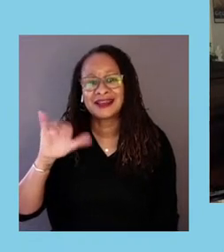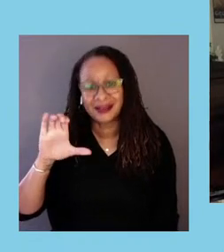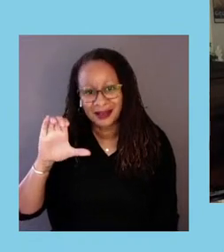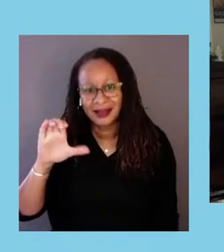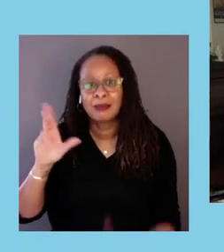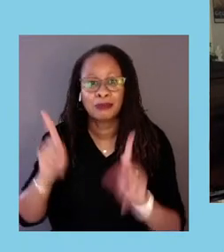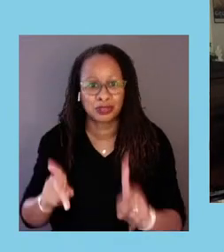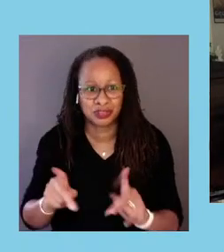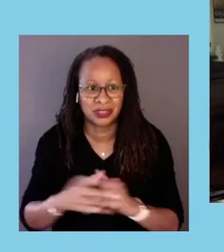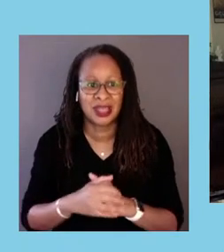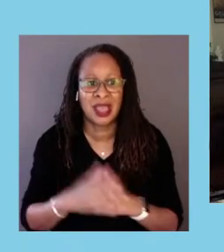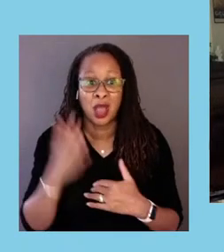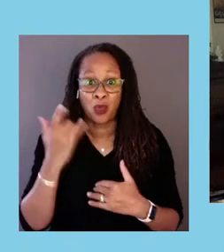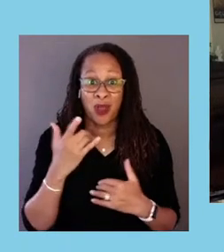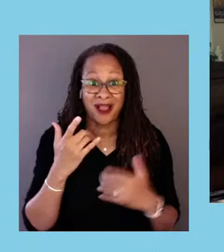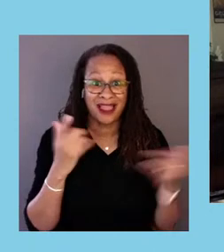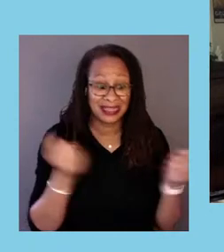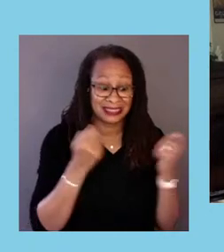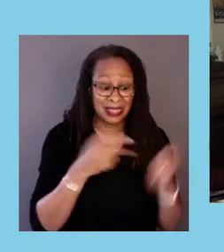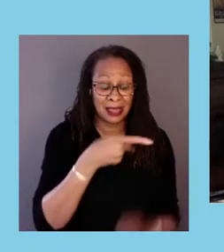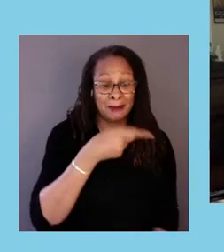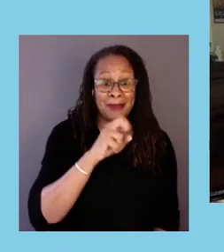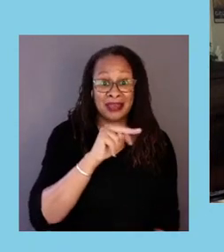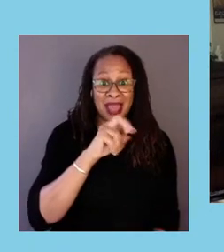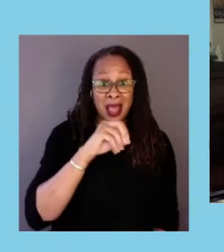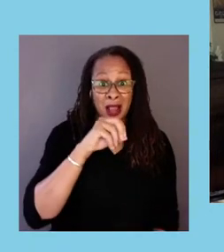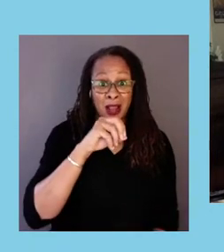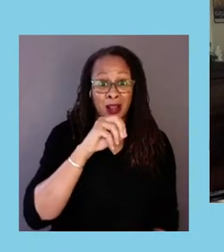I celebrate Penelope Cruz, but that's not what I'm talking